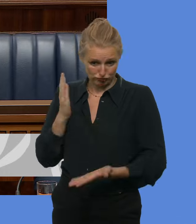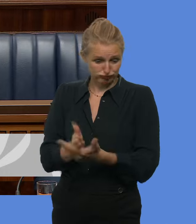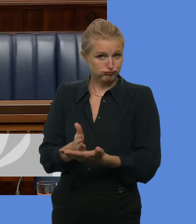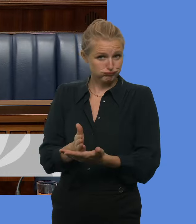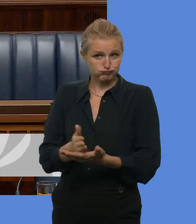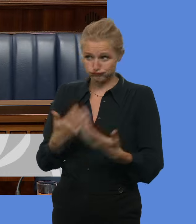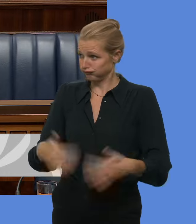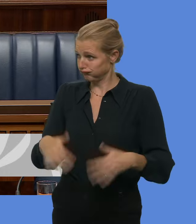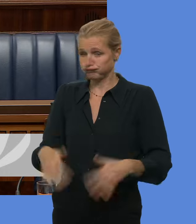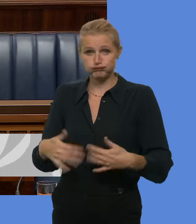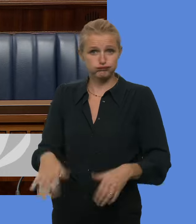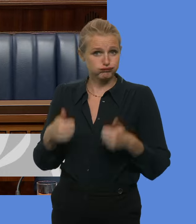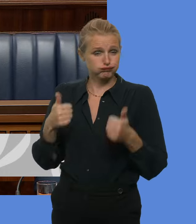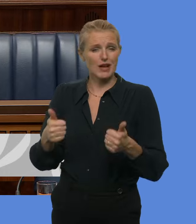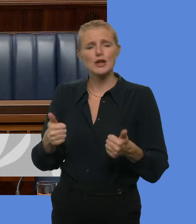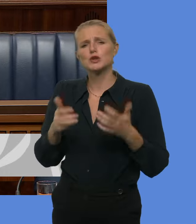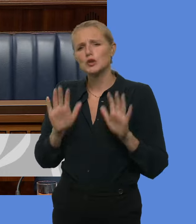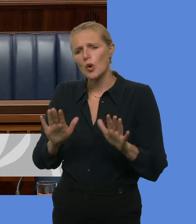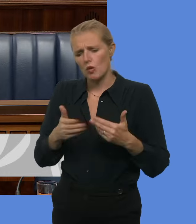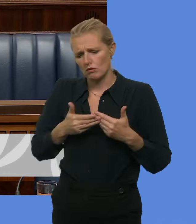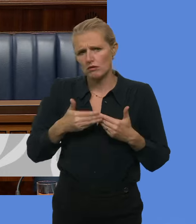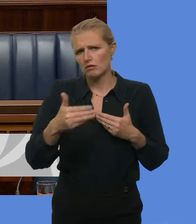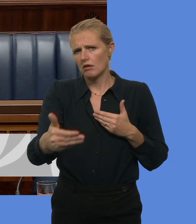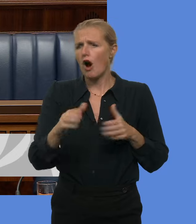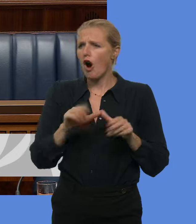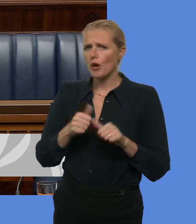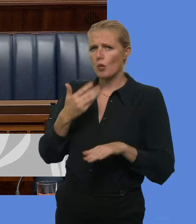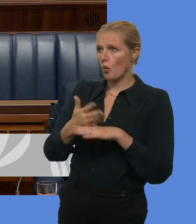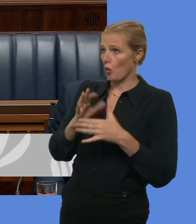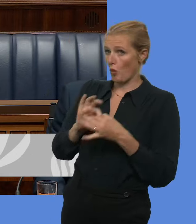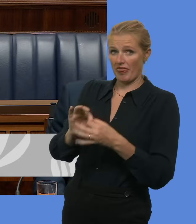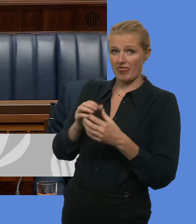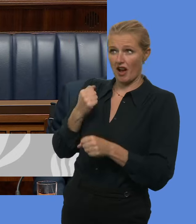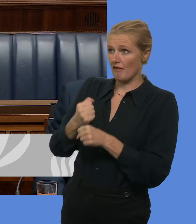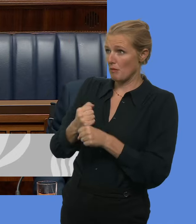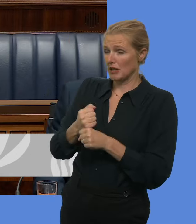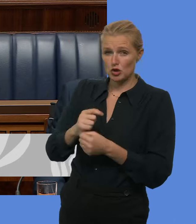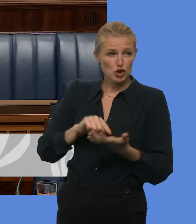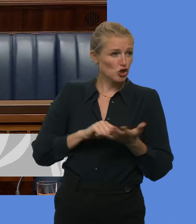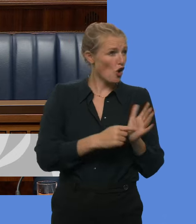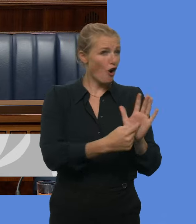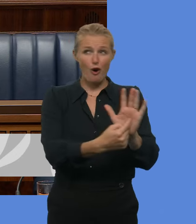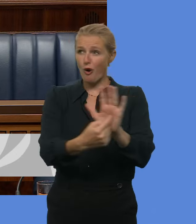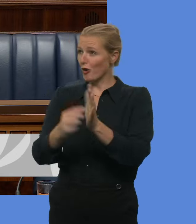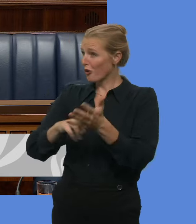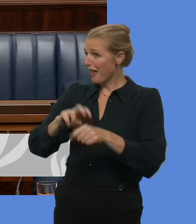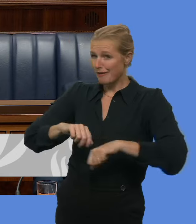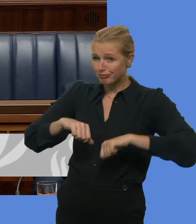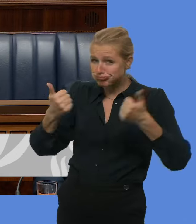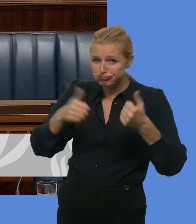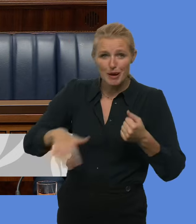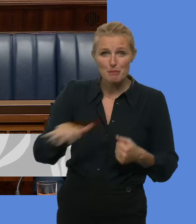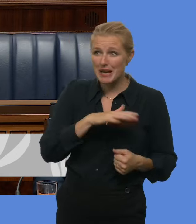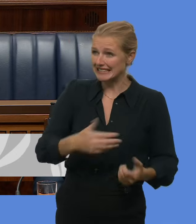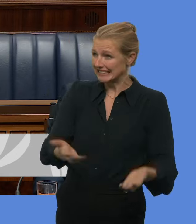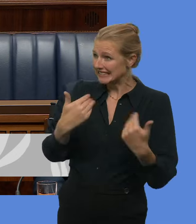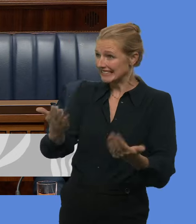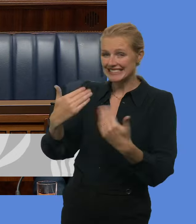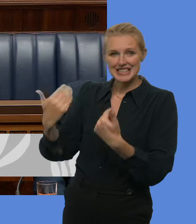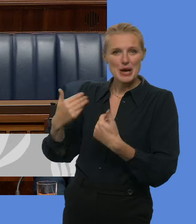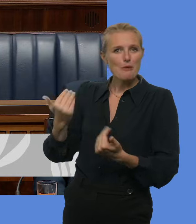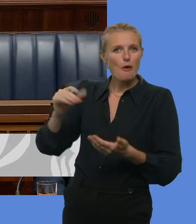What more can we do to work with the government to showcase Northern Ireland and maximise opportunity to attract